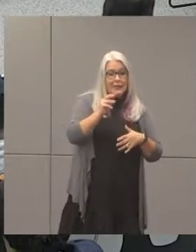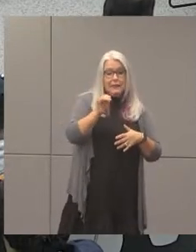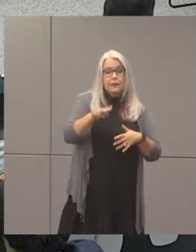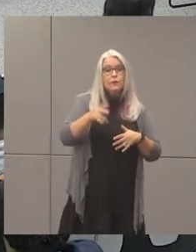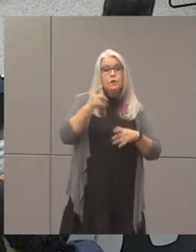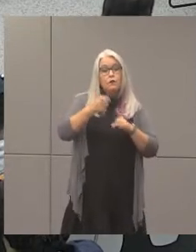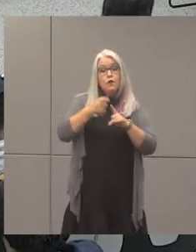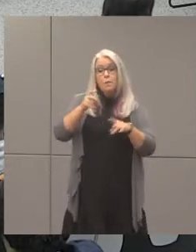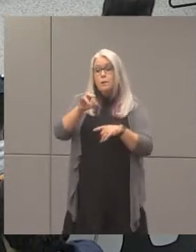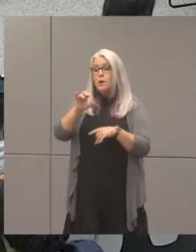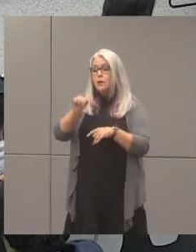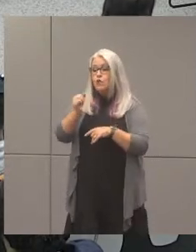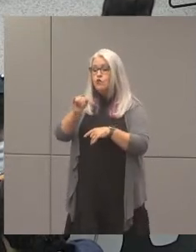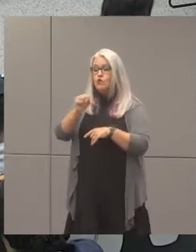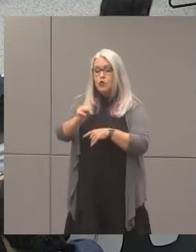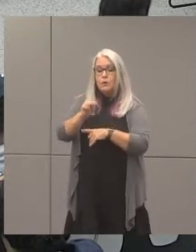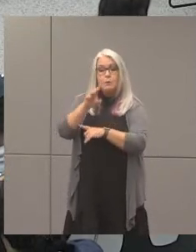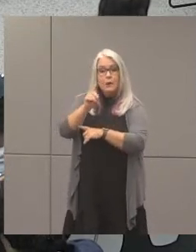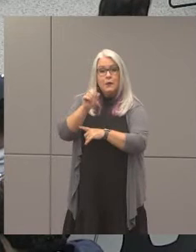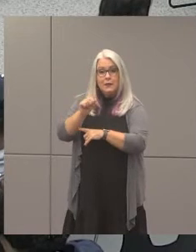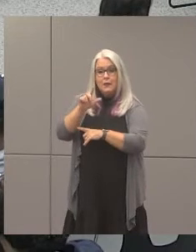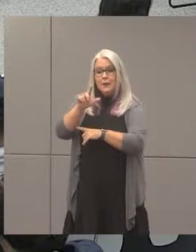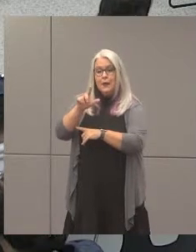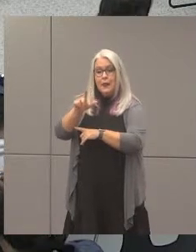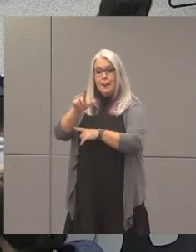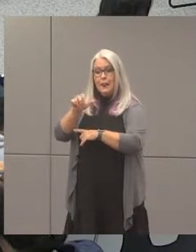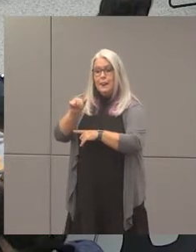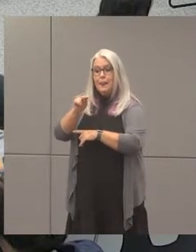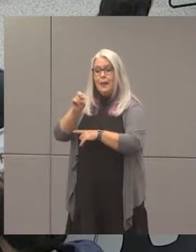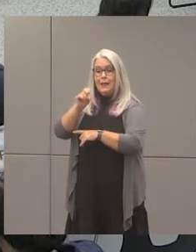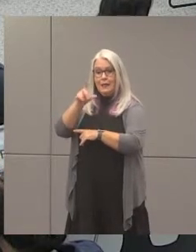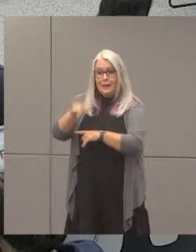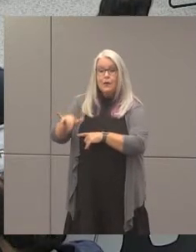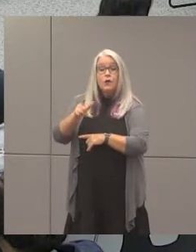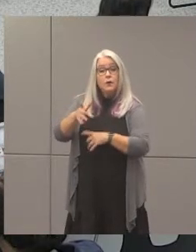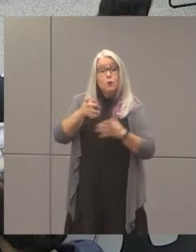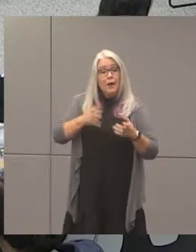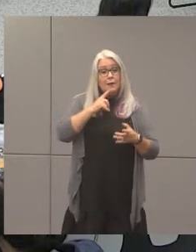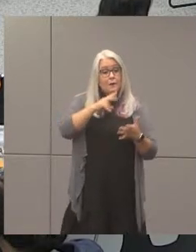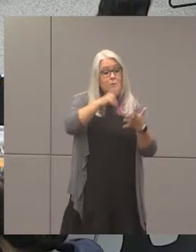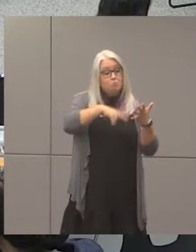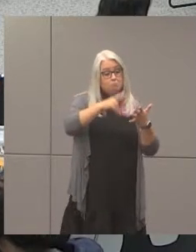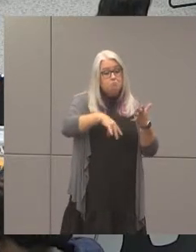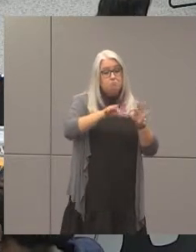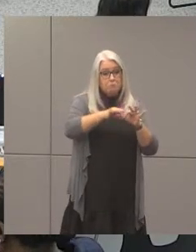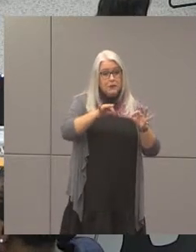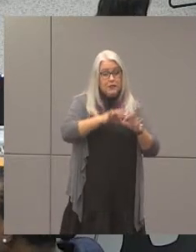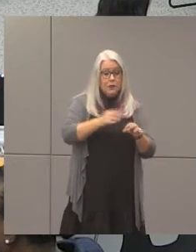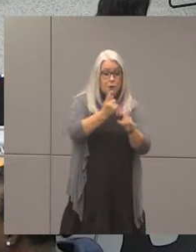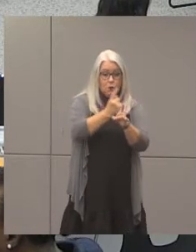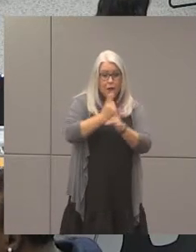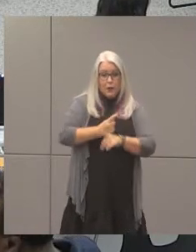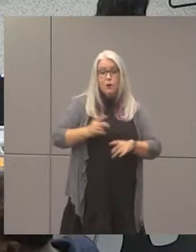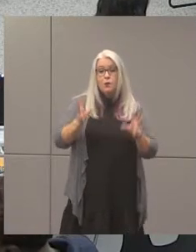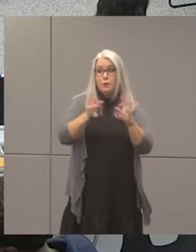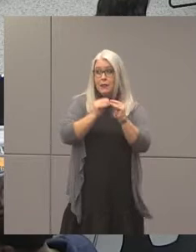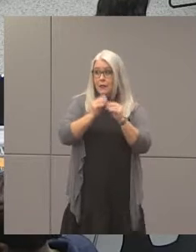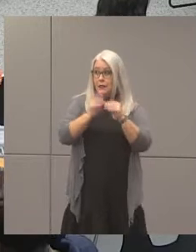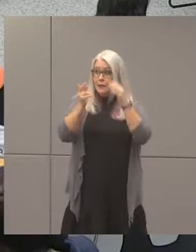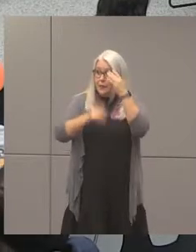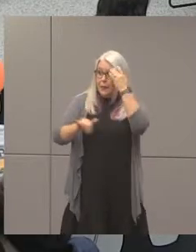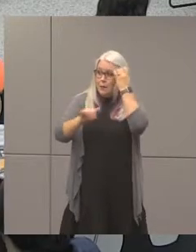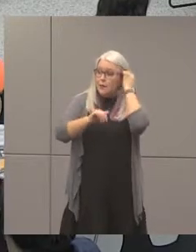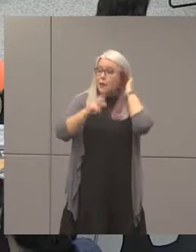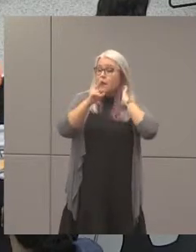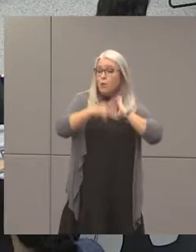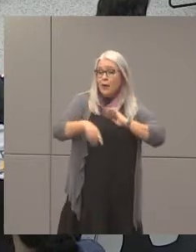Jim Delaney, but he also requested that the comment be read at the regular meeting for tonight. So just as I read at committee, I'm going to